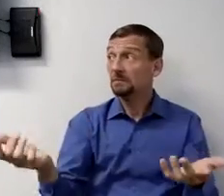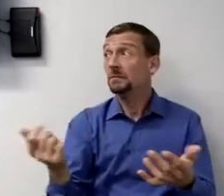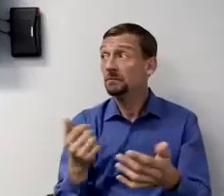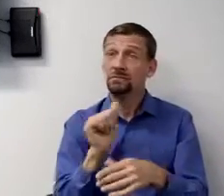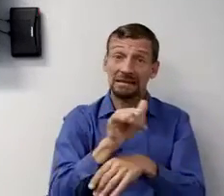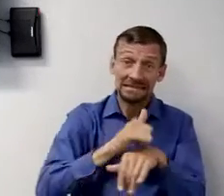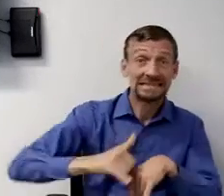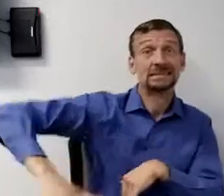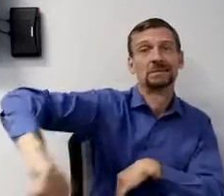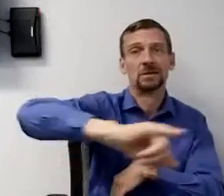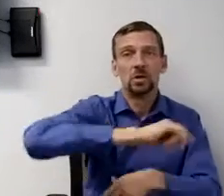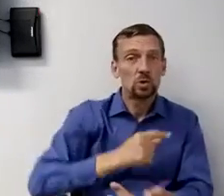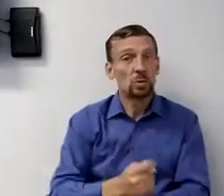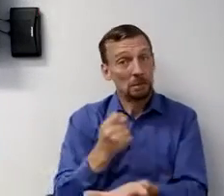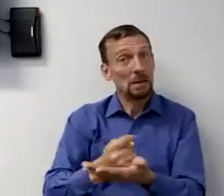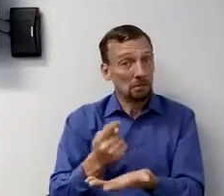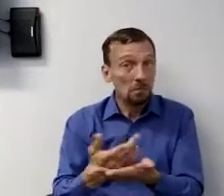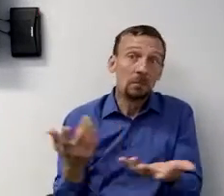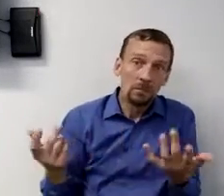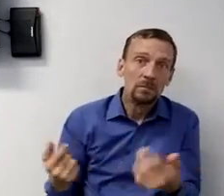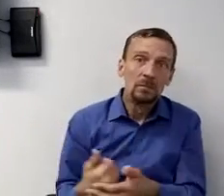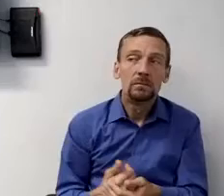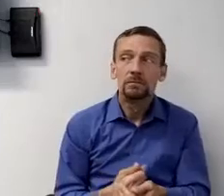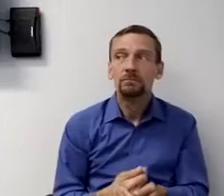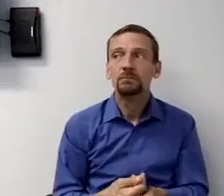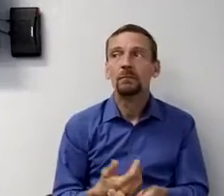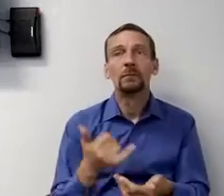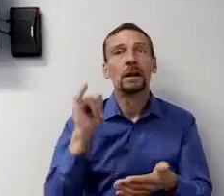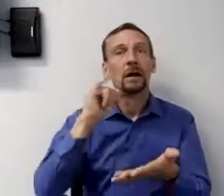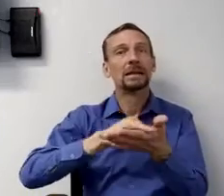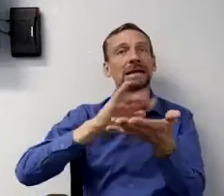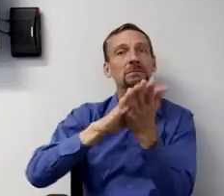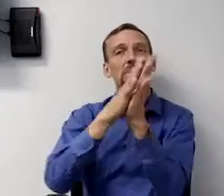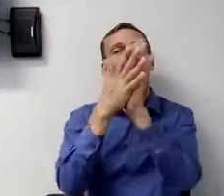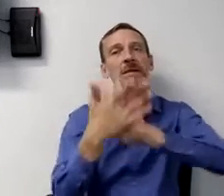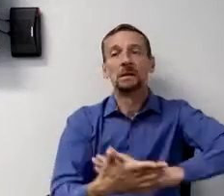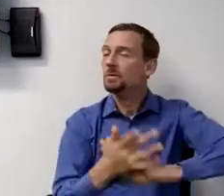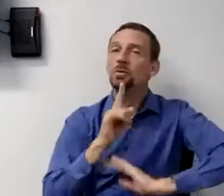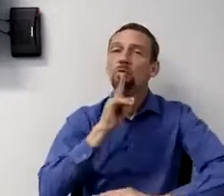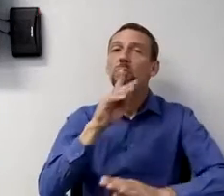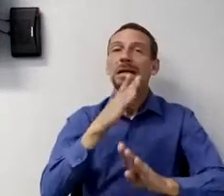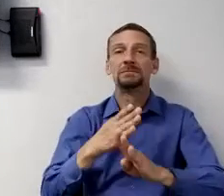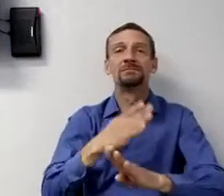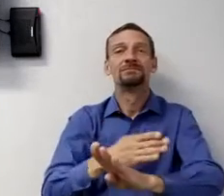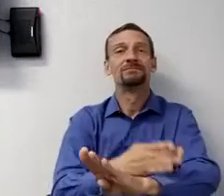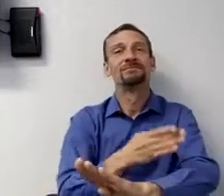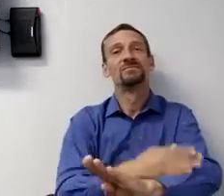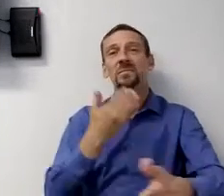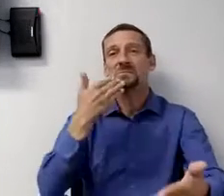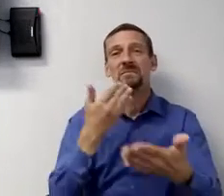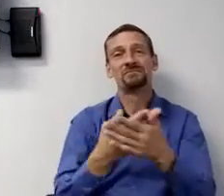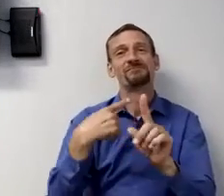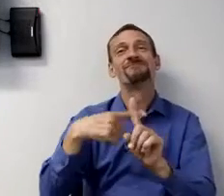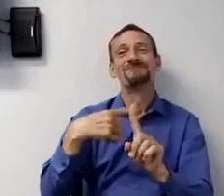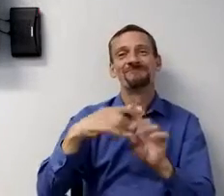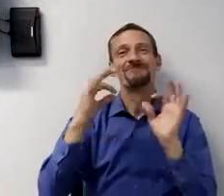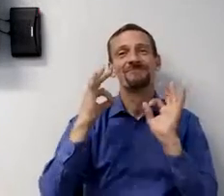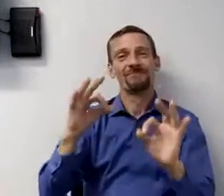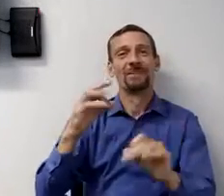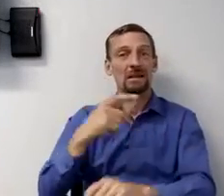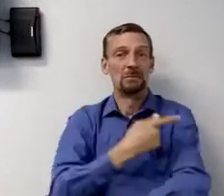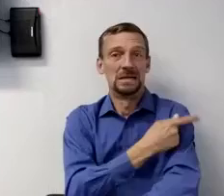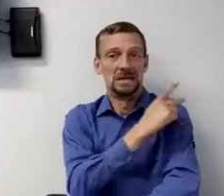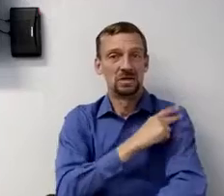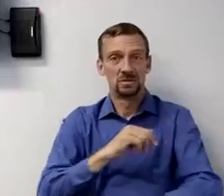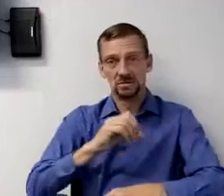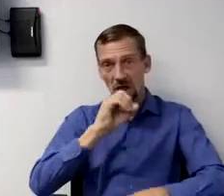the standard treatment. And it's become increasingly effective. Mm-hmm. And so it gets patients off of a